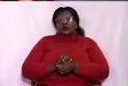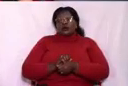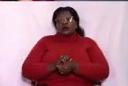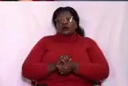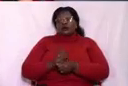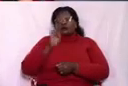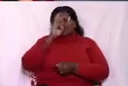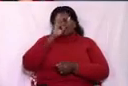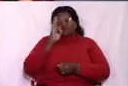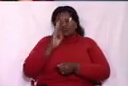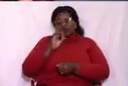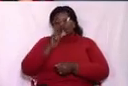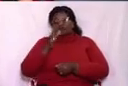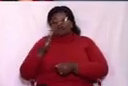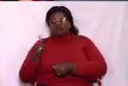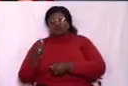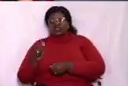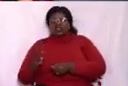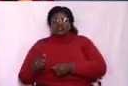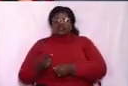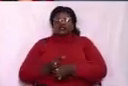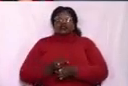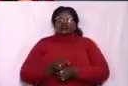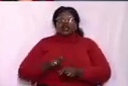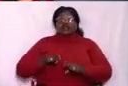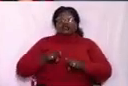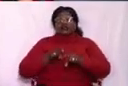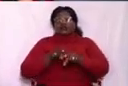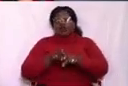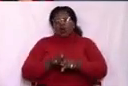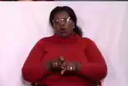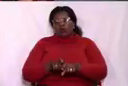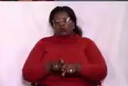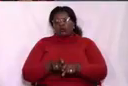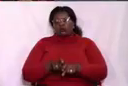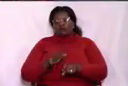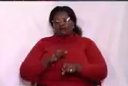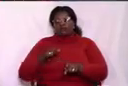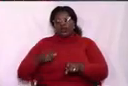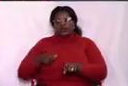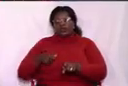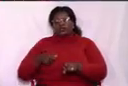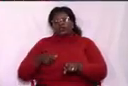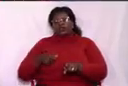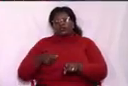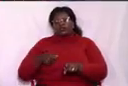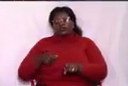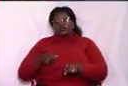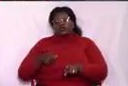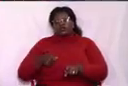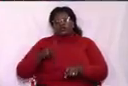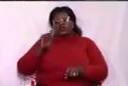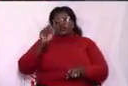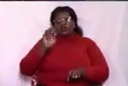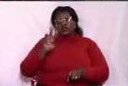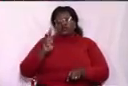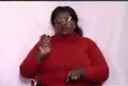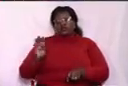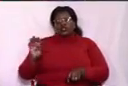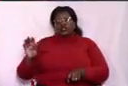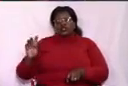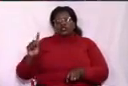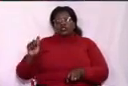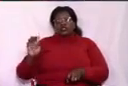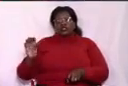what other and Twitter. platforms? So Yes. you can follow us on Facebook, Instagram, Twitter, and